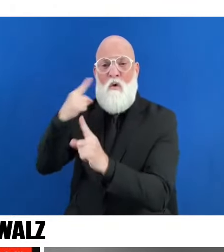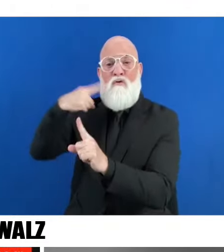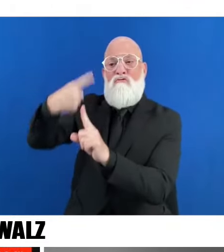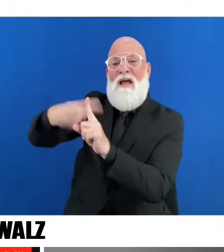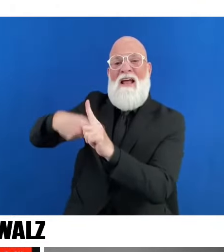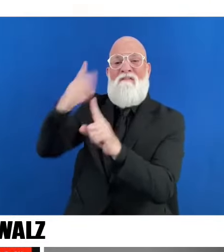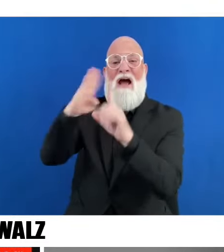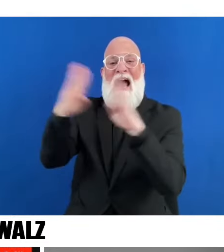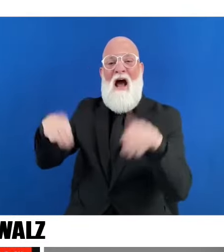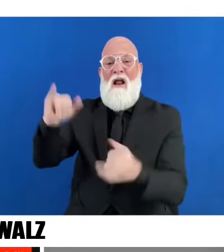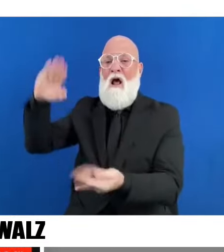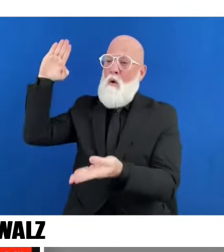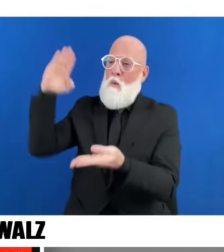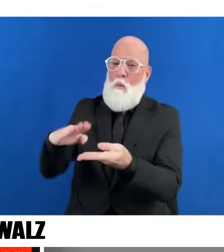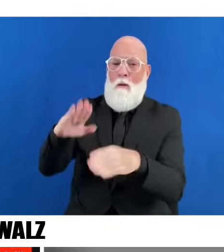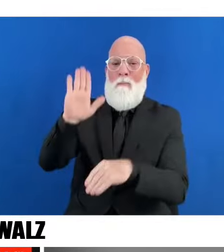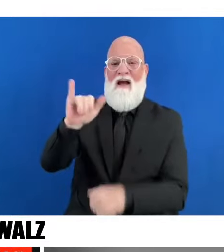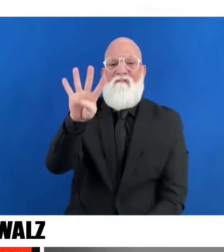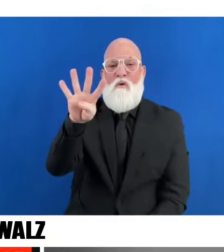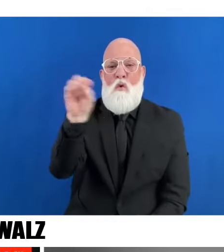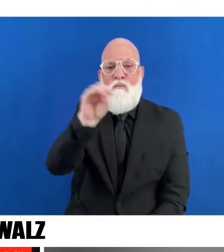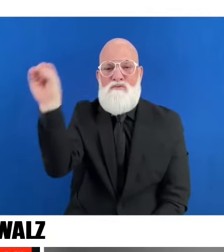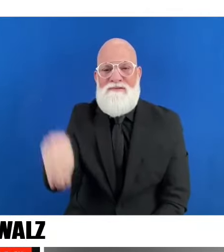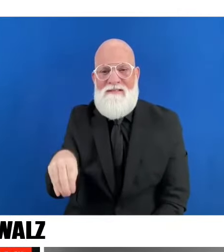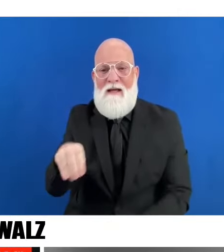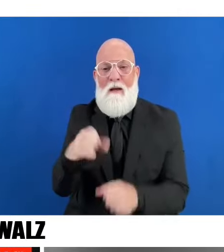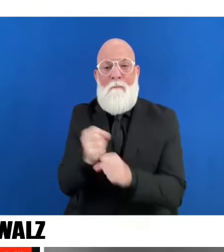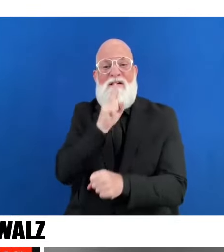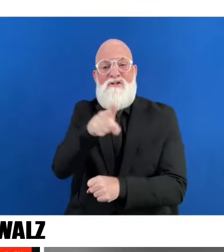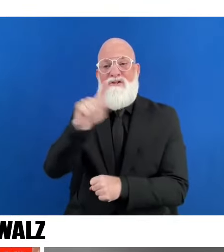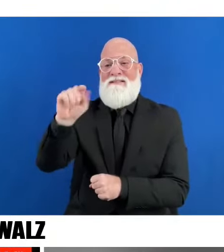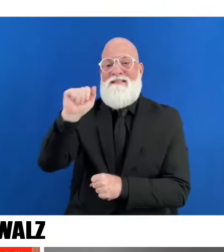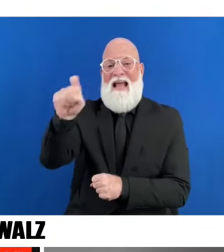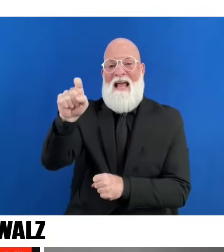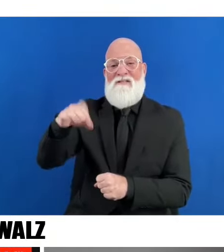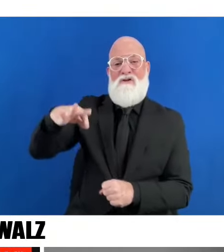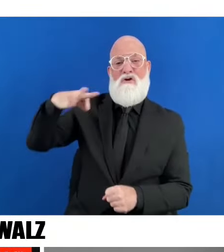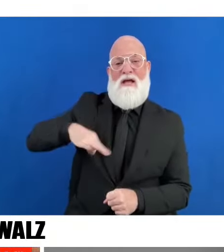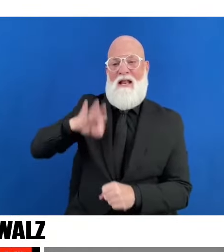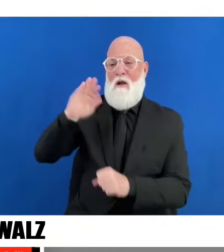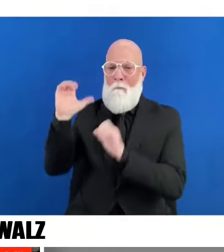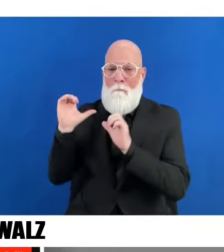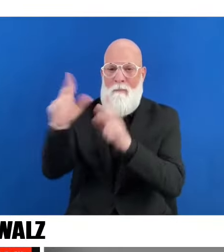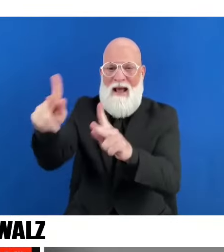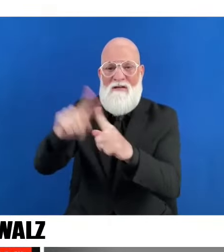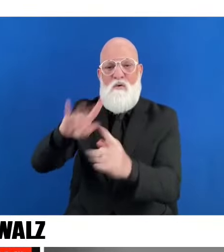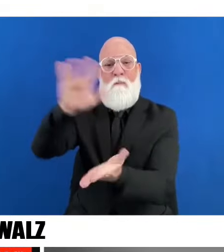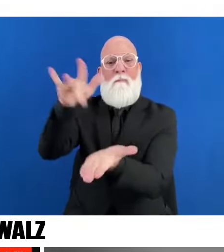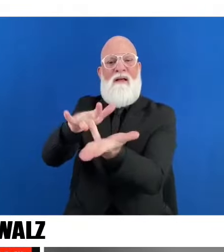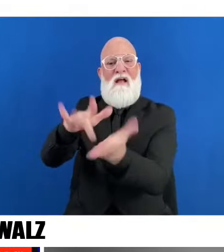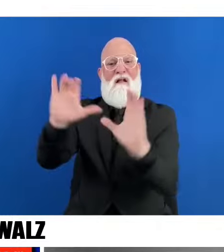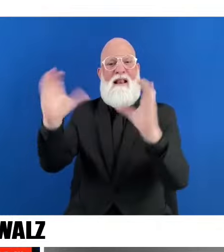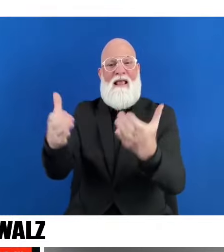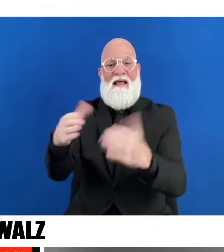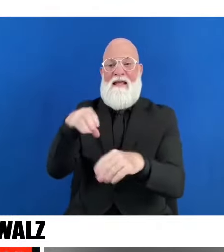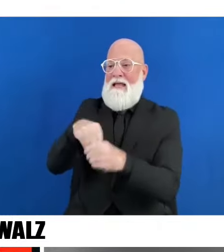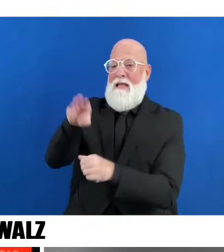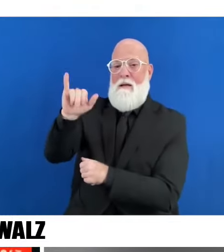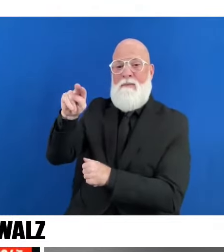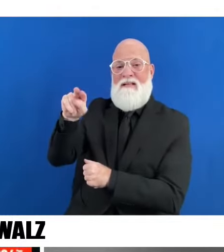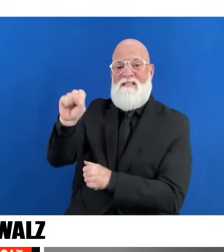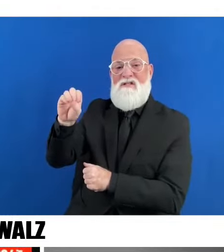sure tax cuts go to the middle class. $6,000 child tax credit, we have one in Minnesota, reduces childhood poverty by a third. We